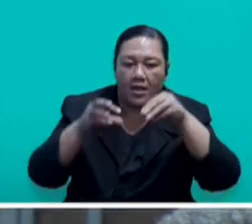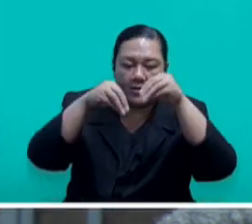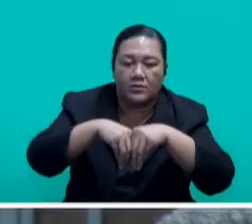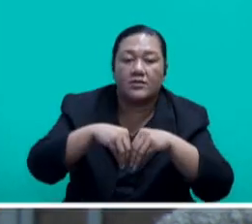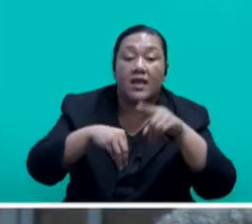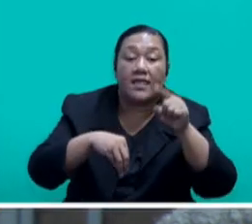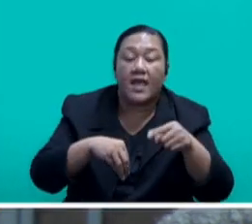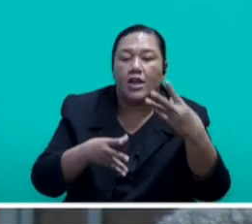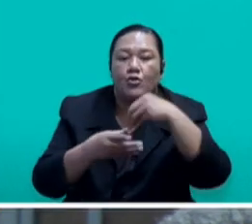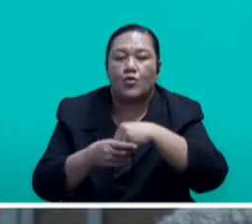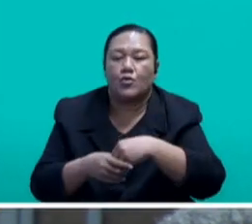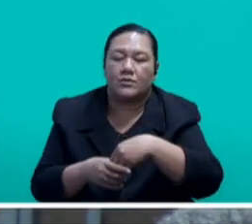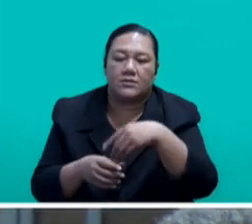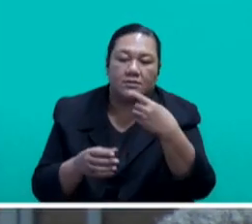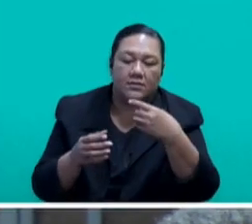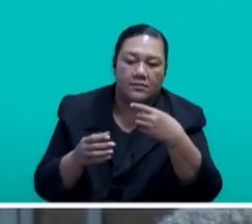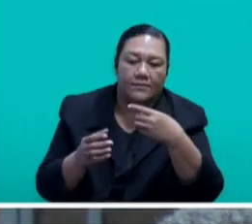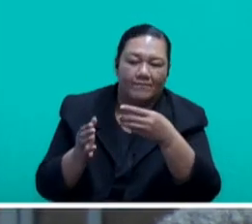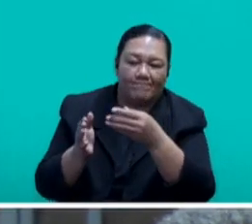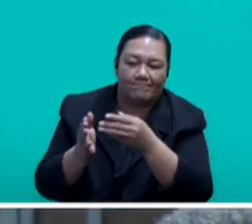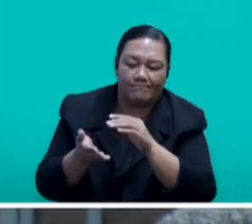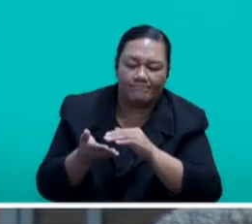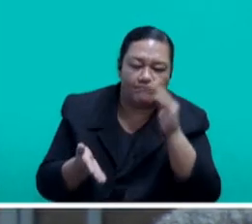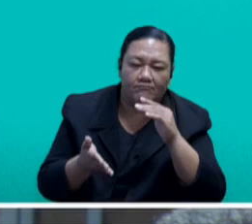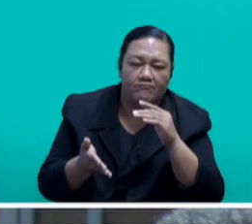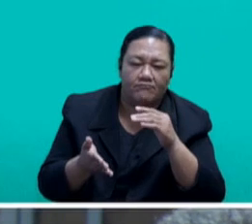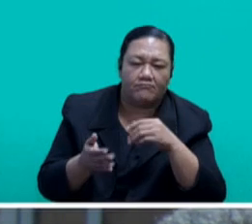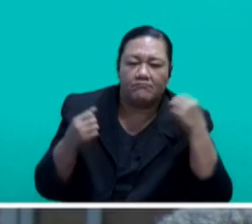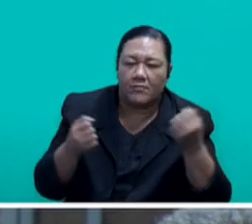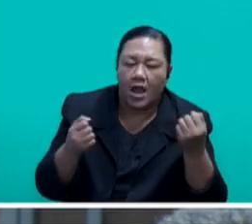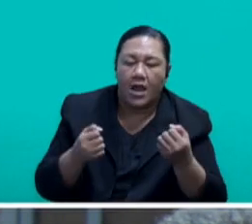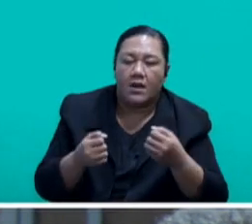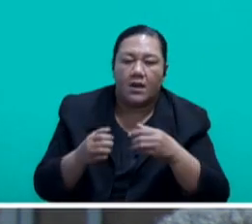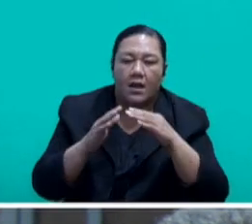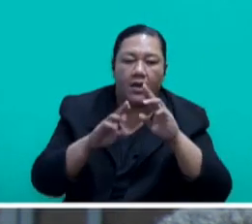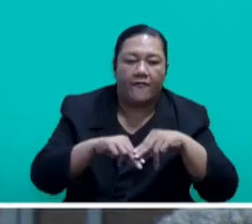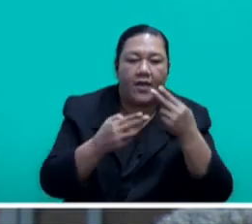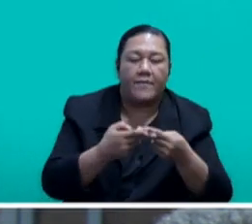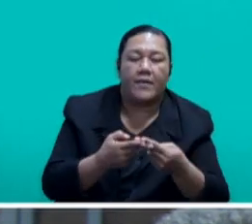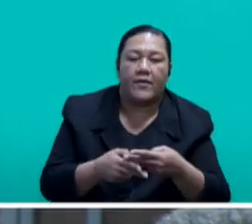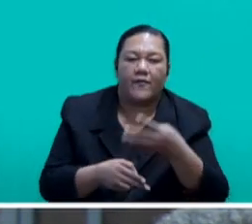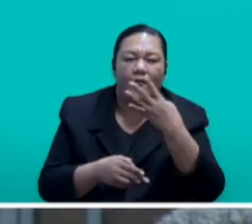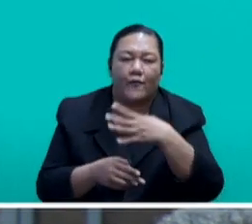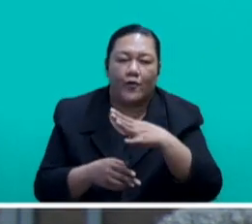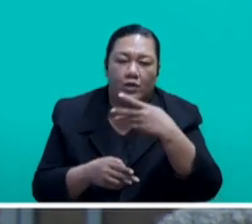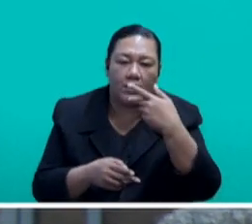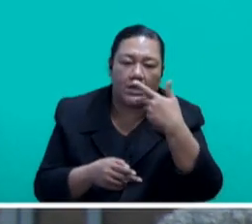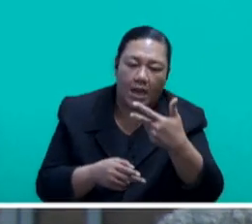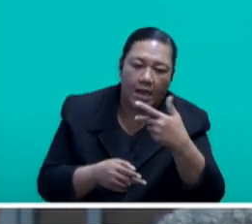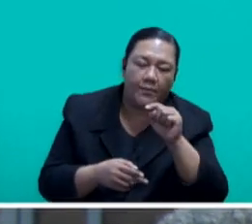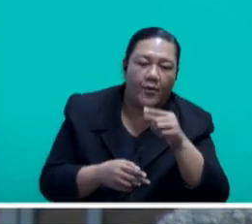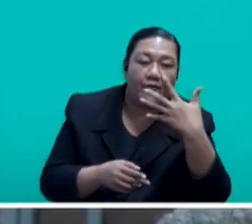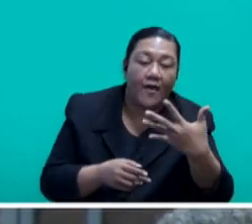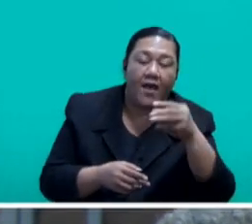8,611 households. Additionally, about 30.5% of rural households use high-risk